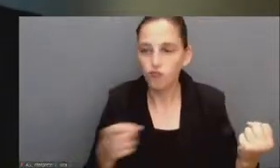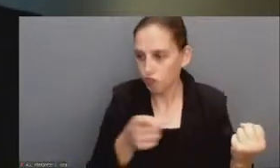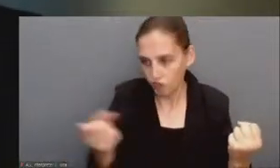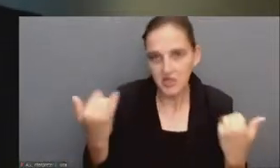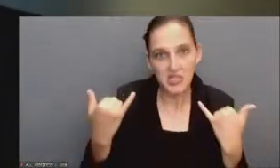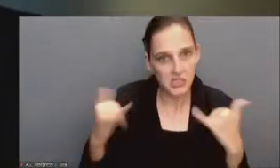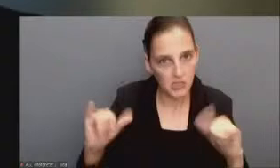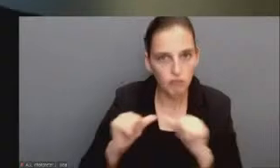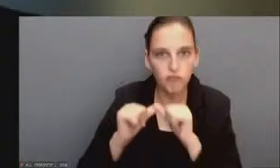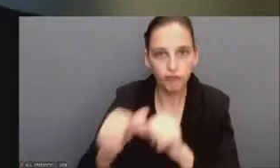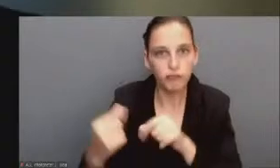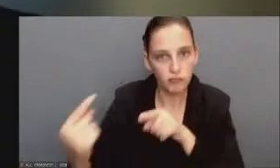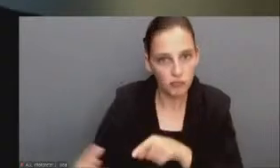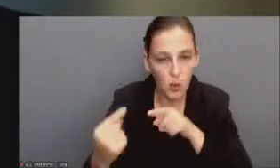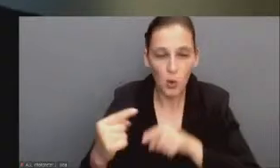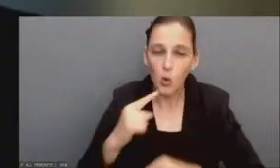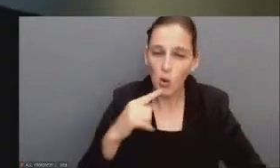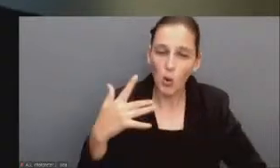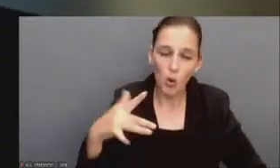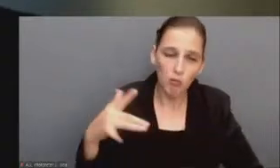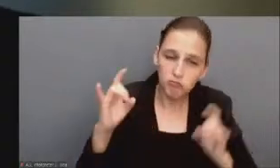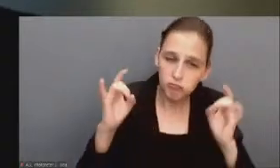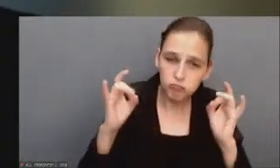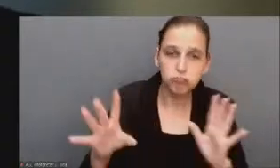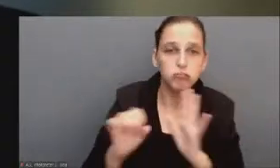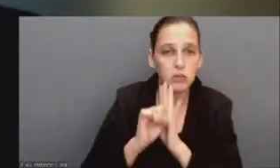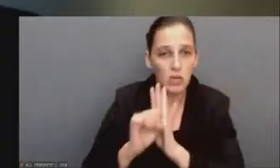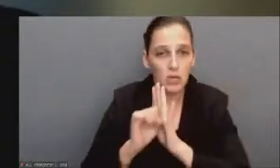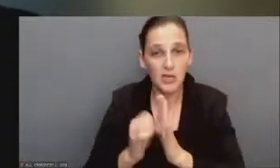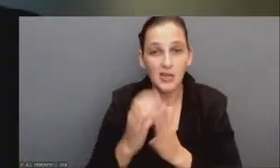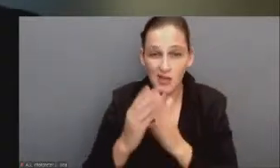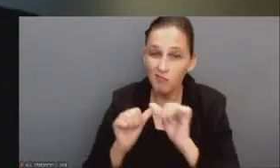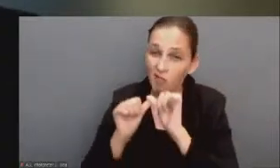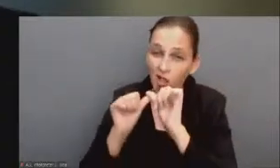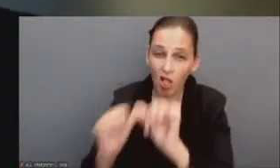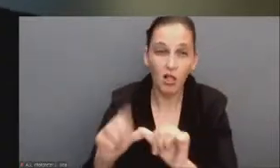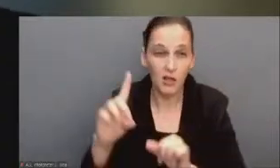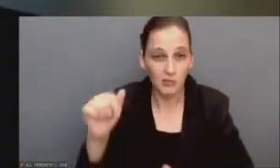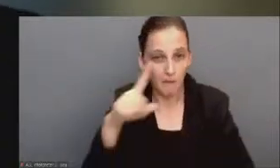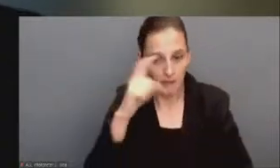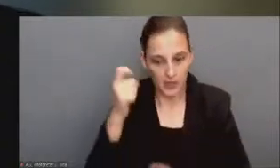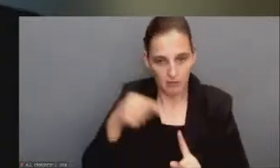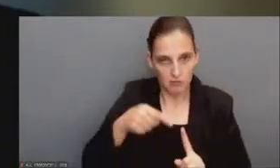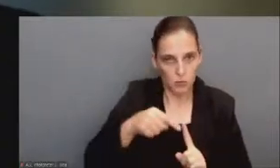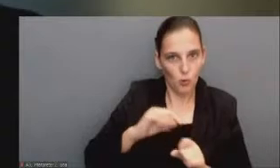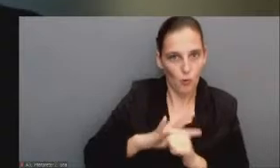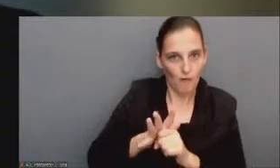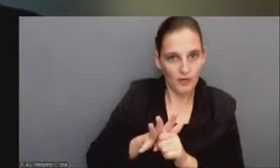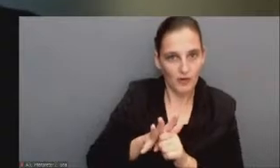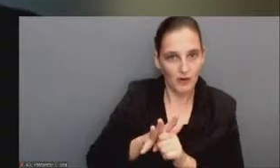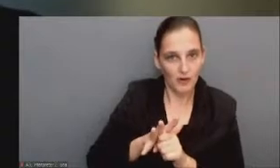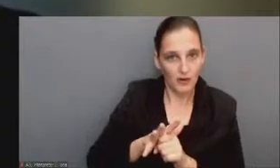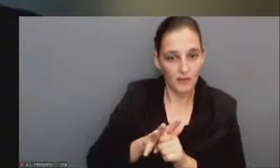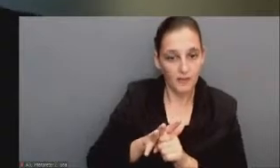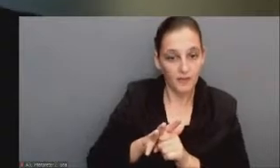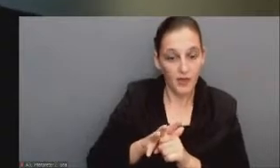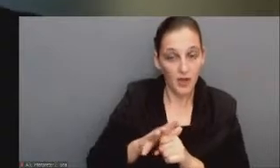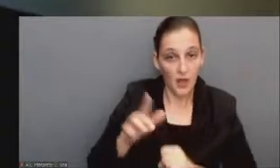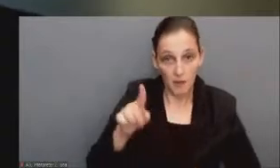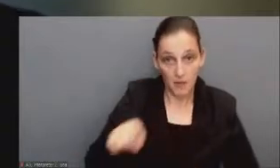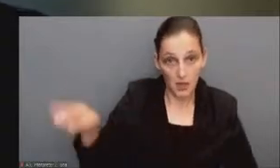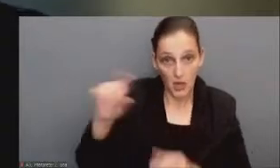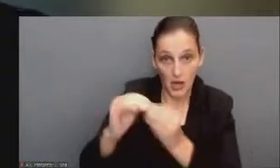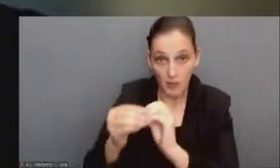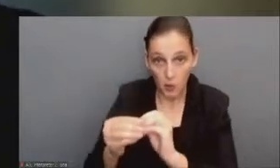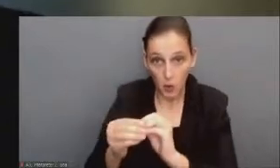really debilitating symptoms and even new disability from long COVID. But because they aren't counted, it means that